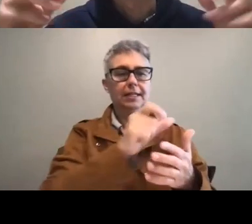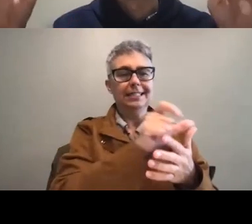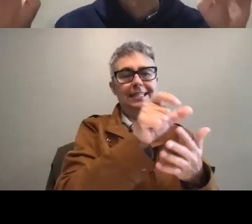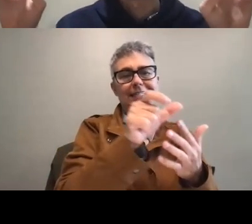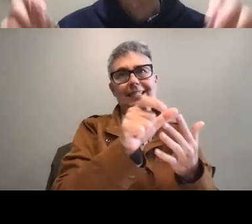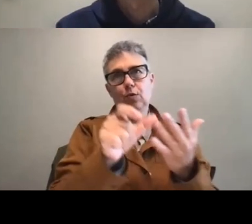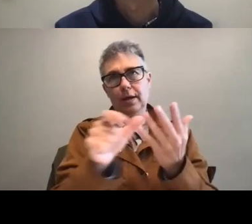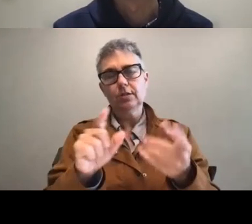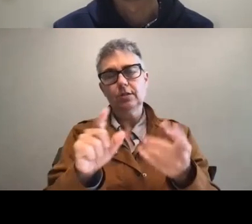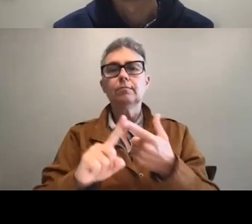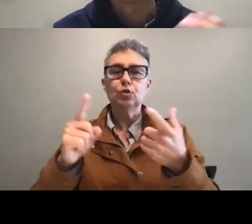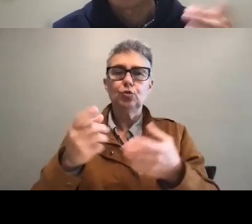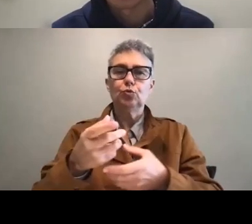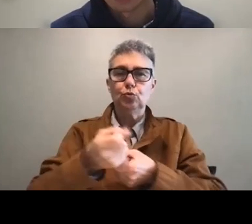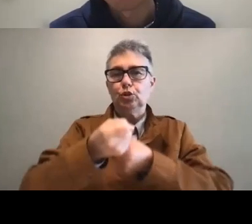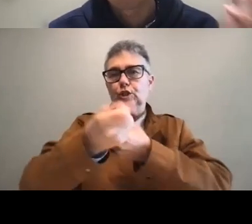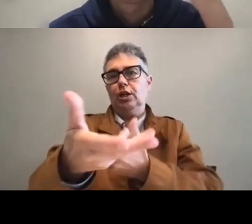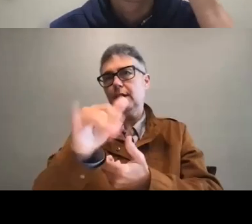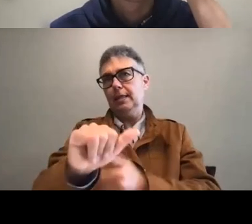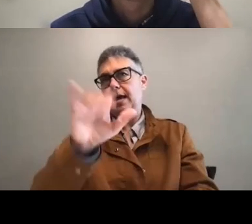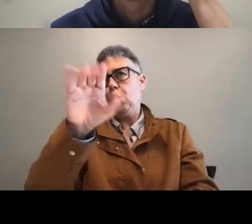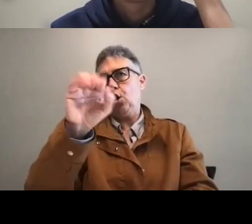execute this co-design idea.